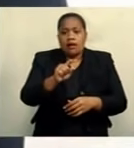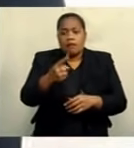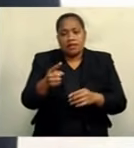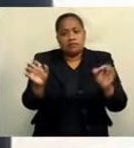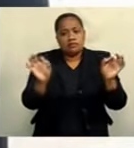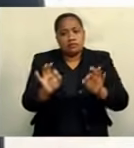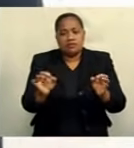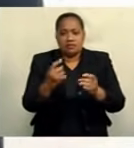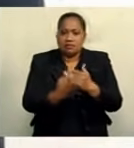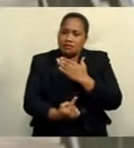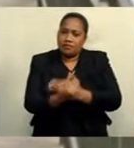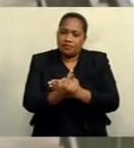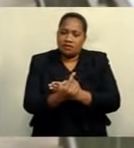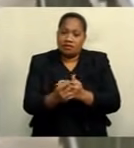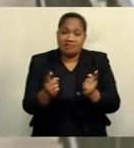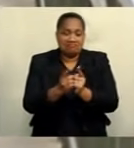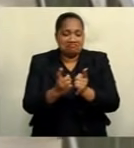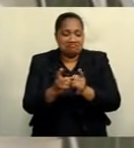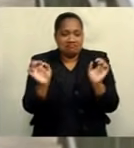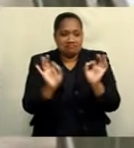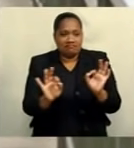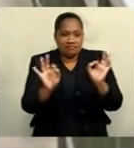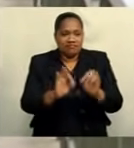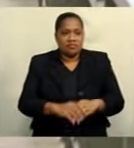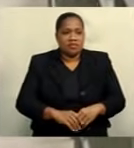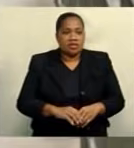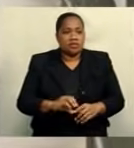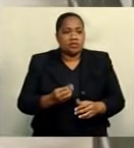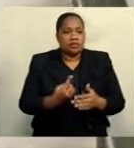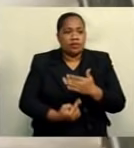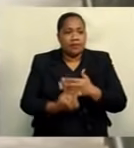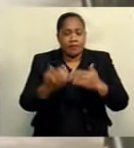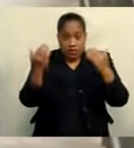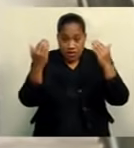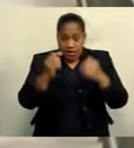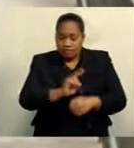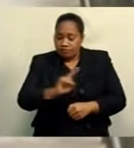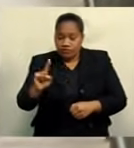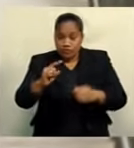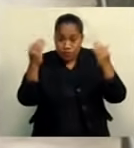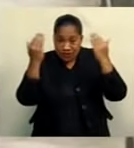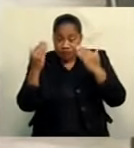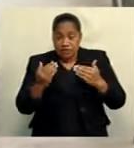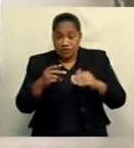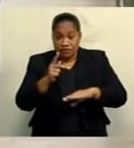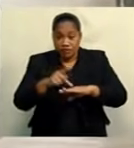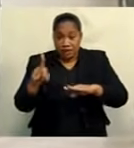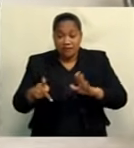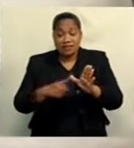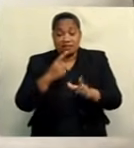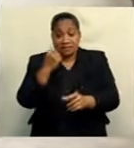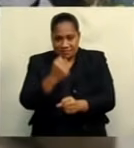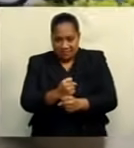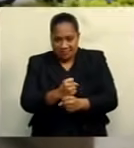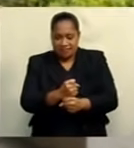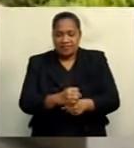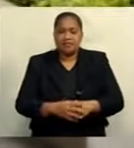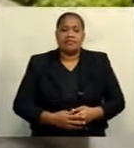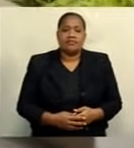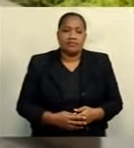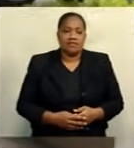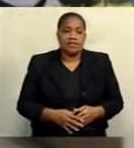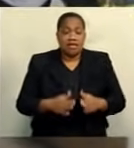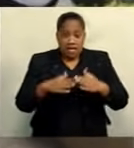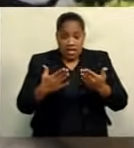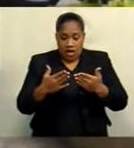eventuated. Solicitor General Sharvada Sharma appeared for Speaker of Parliament Ratu Ipeli Nailatikau and Attorney General Ayaz Sayed Qayyum. The case